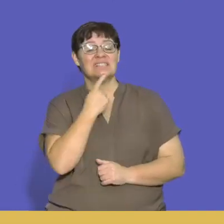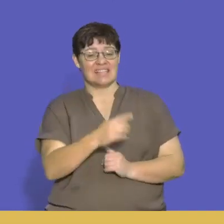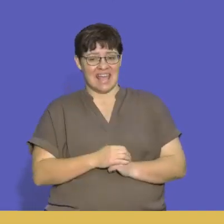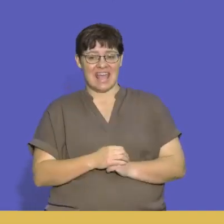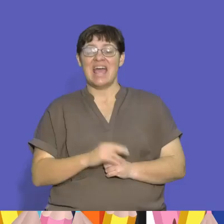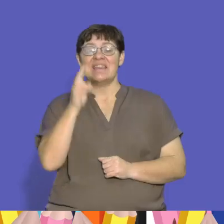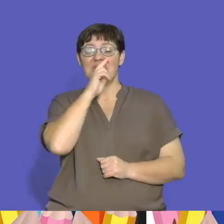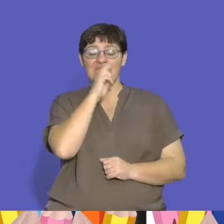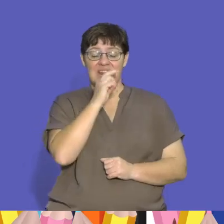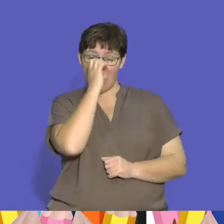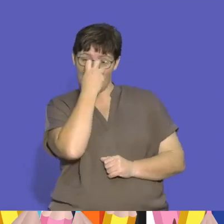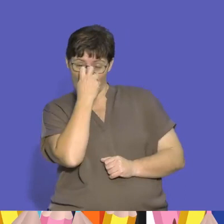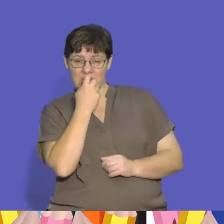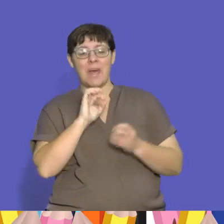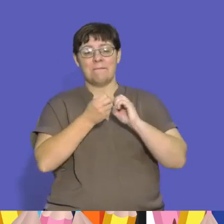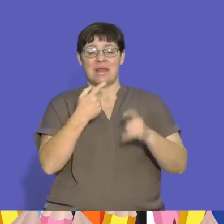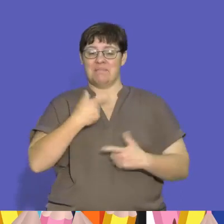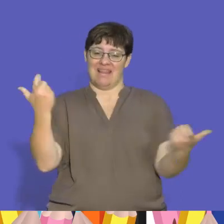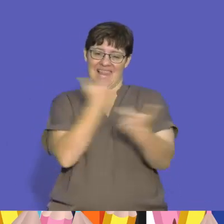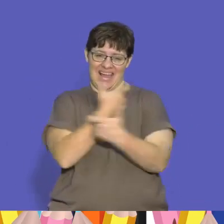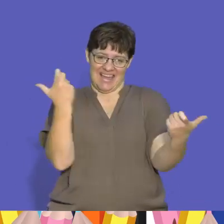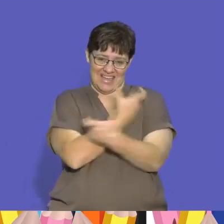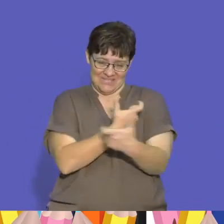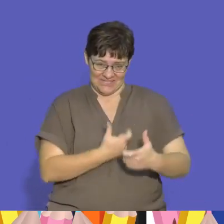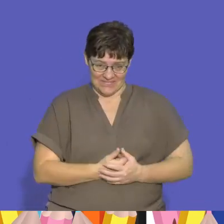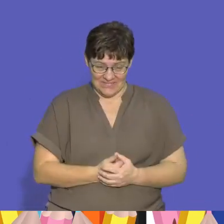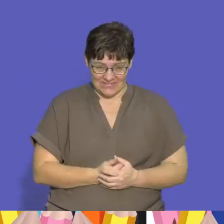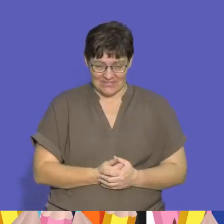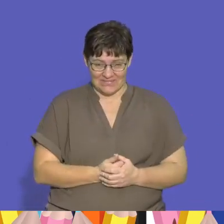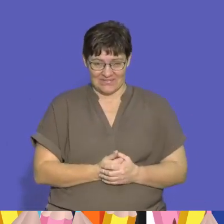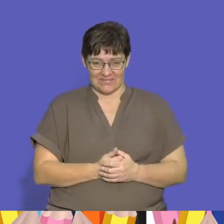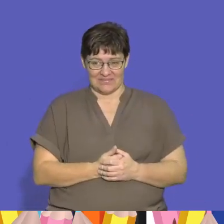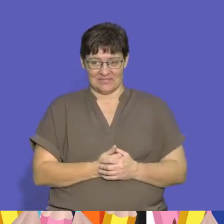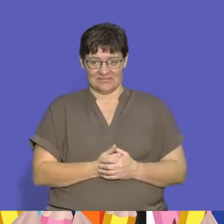Let's say, the funny clown made me laugh.